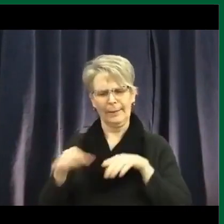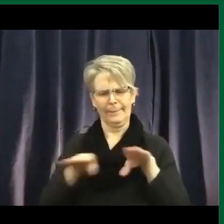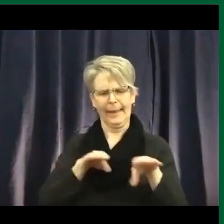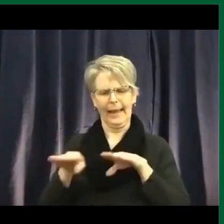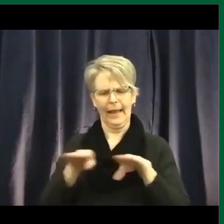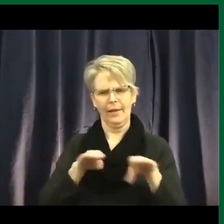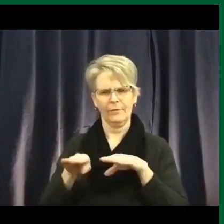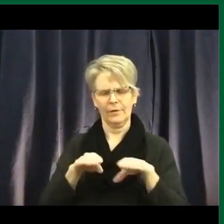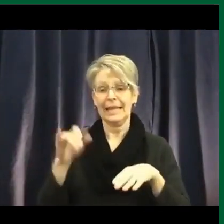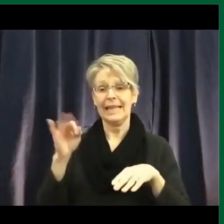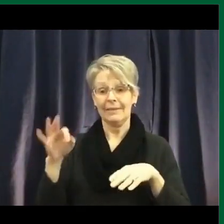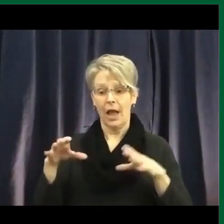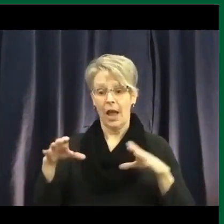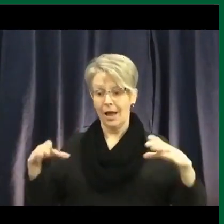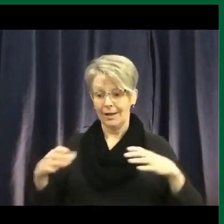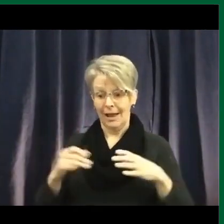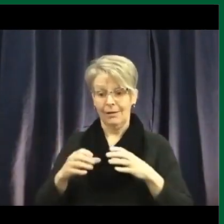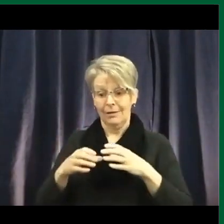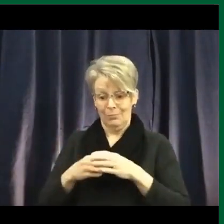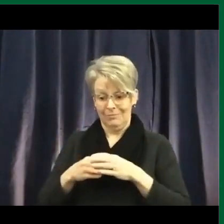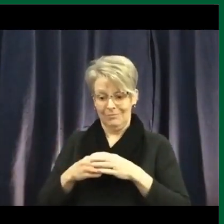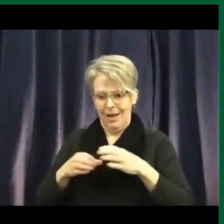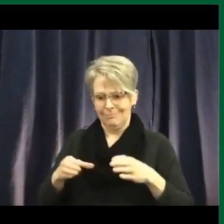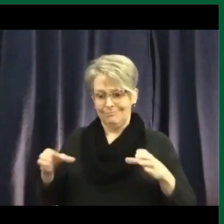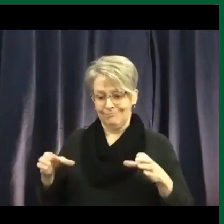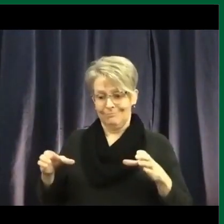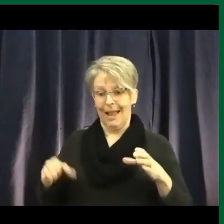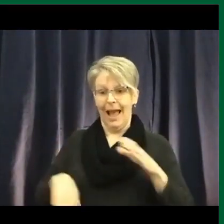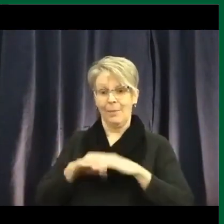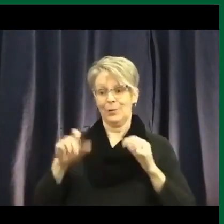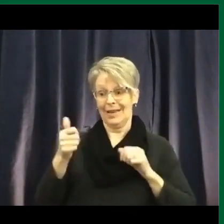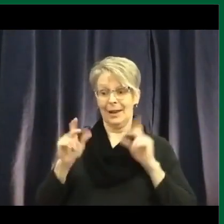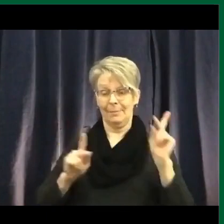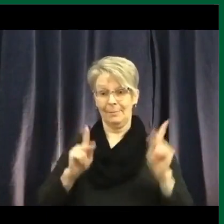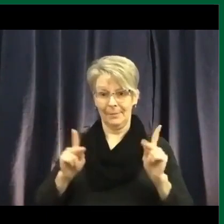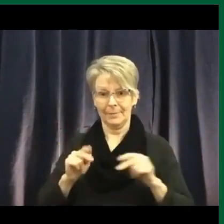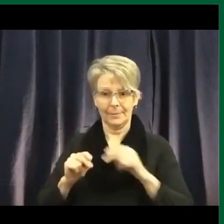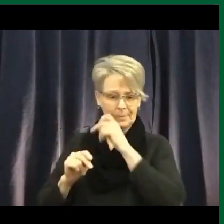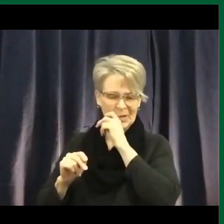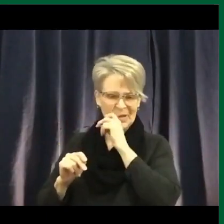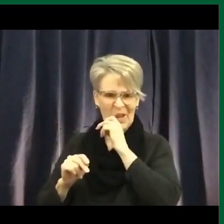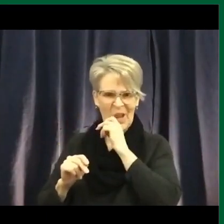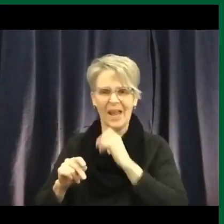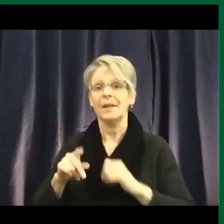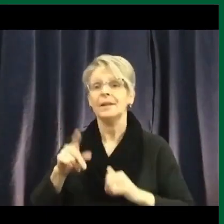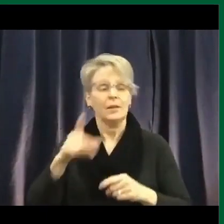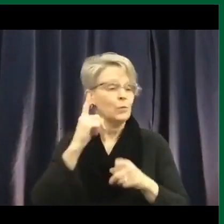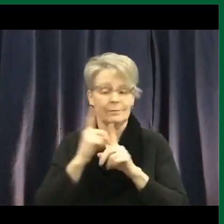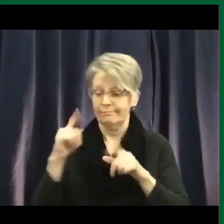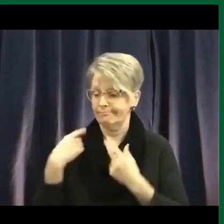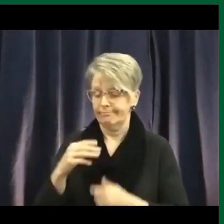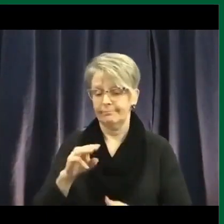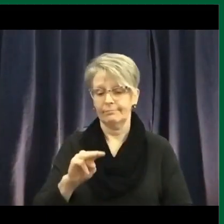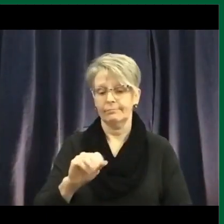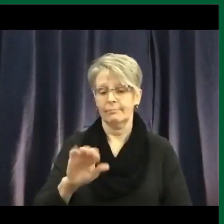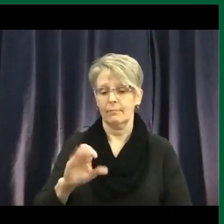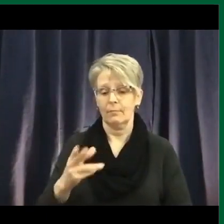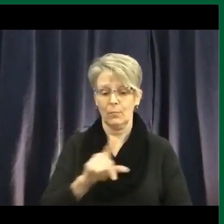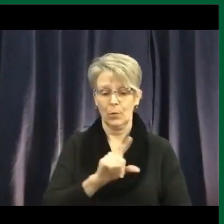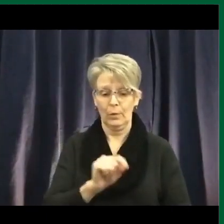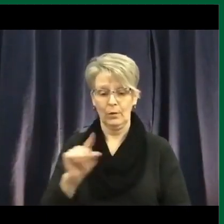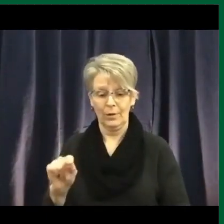when they are with their bubble now? So, like the people said, we've had this right from the beginning, right from March 2020, we had